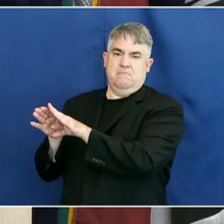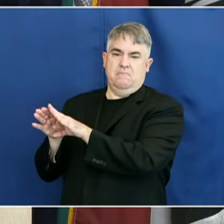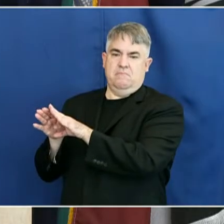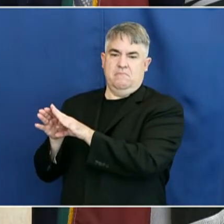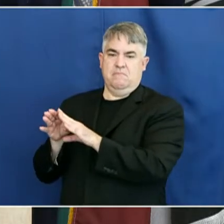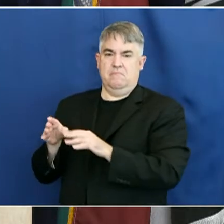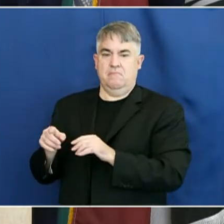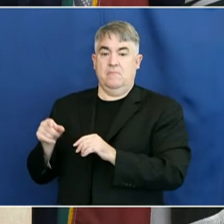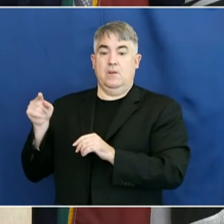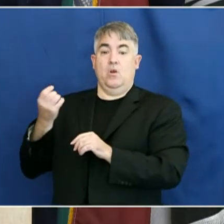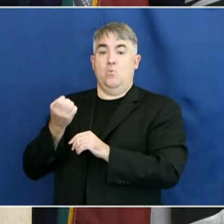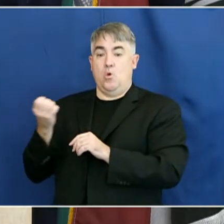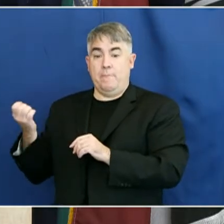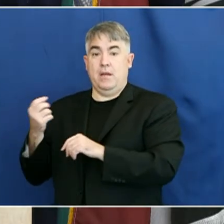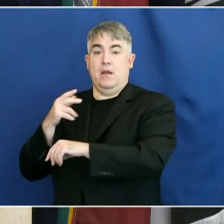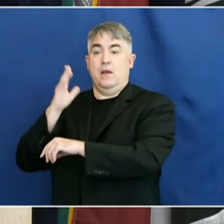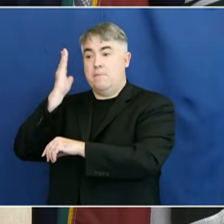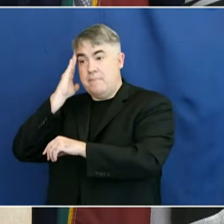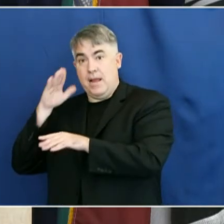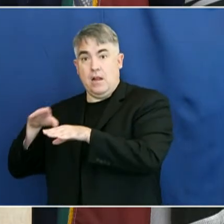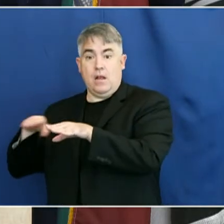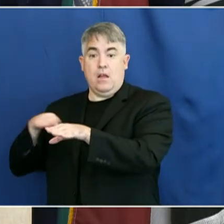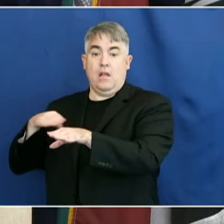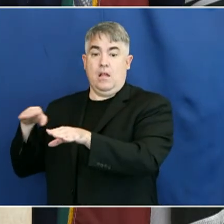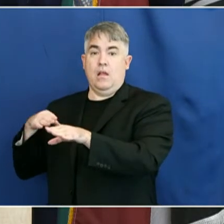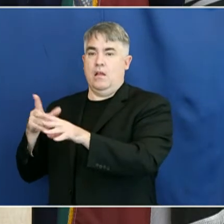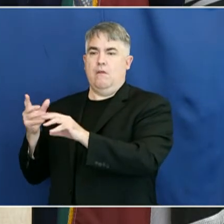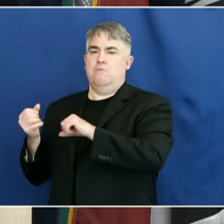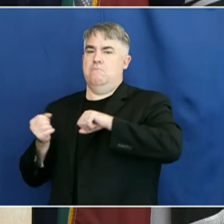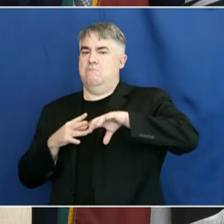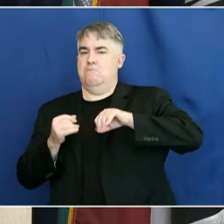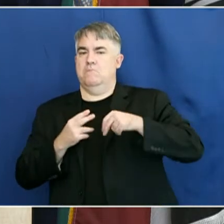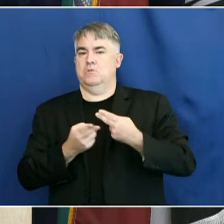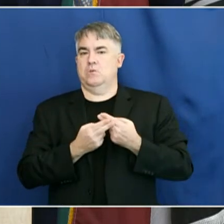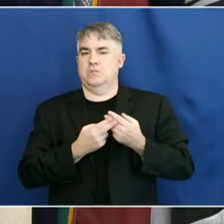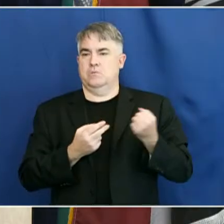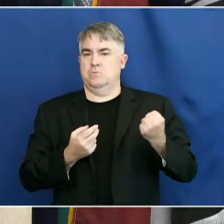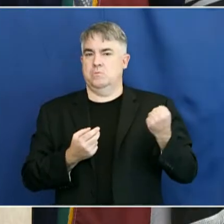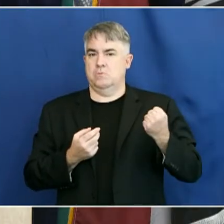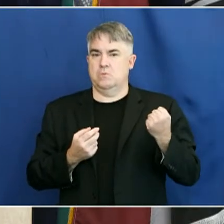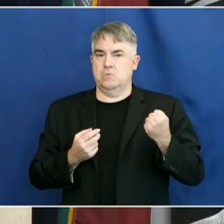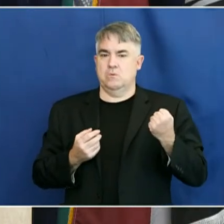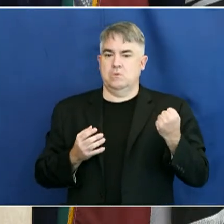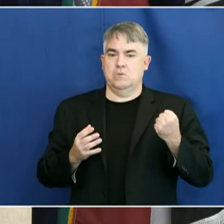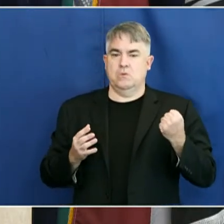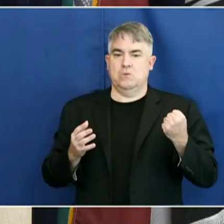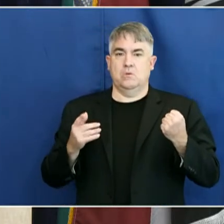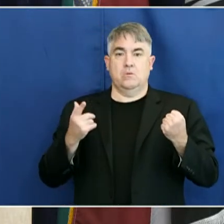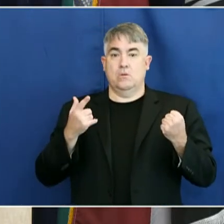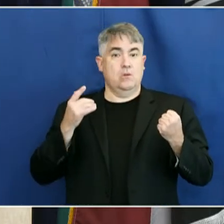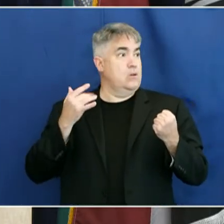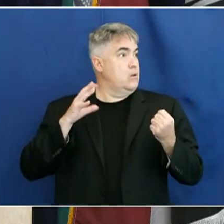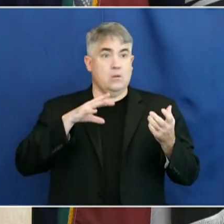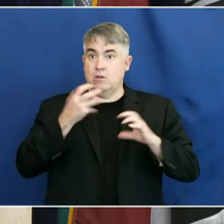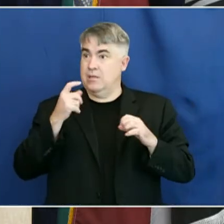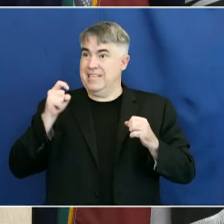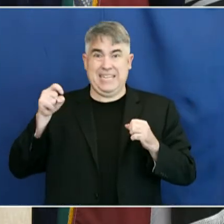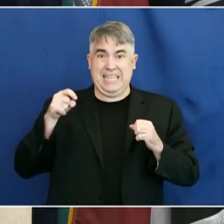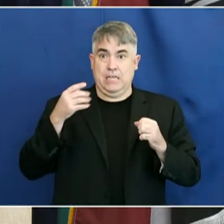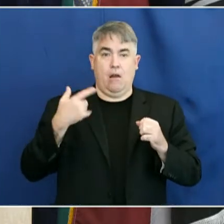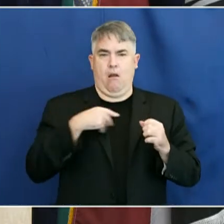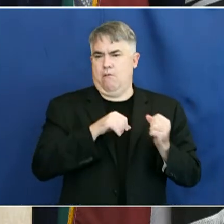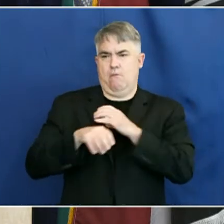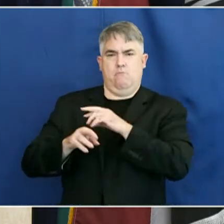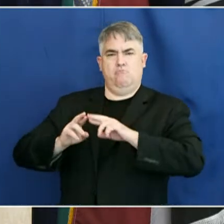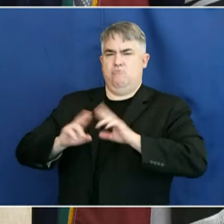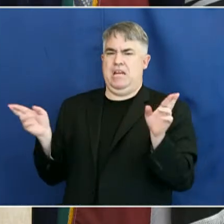Diego County. The staff will be dispersed to other sites in the event they are needed, but there had been 0 COVID patients there, and